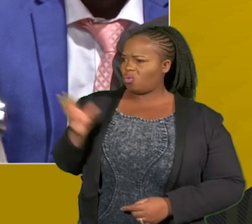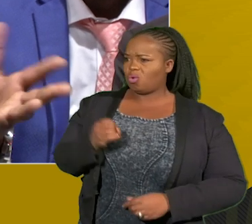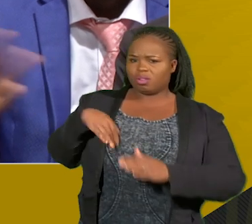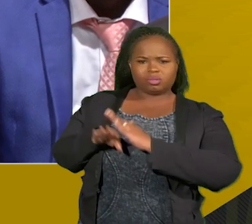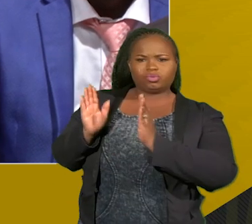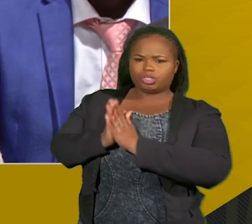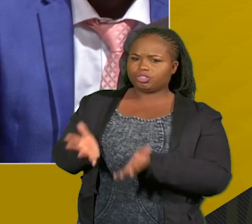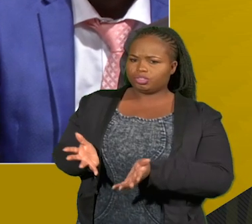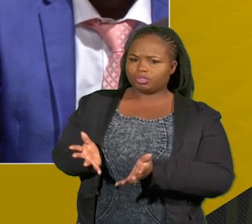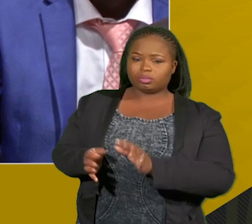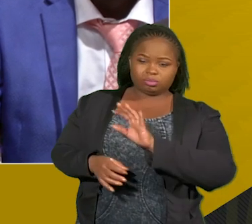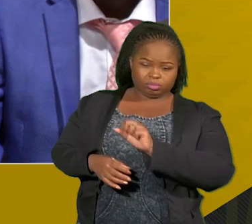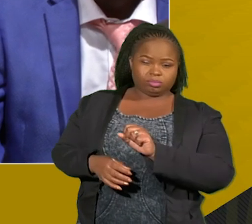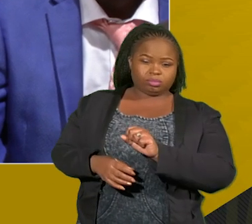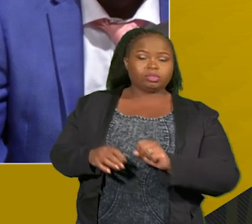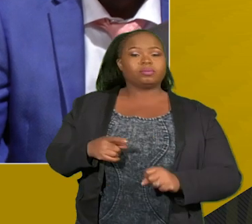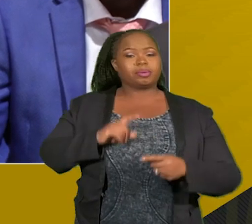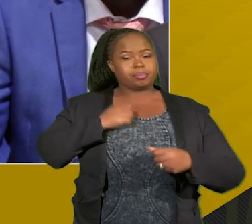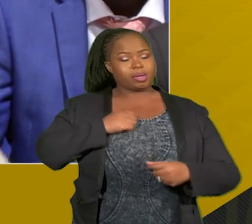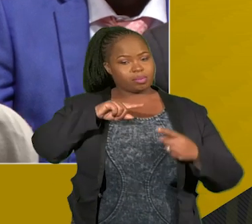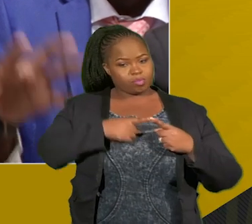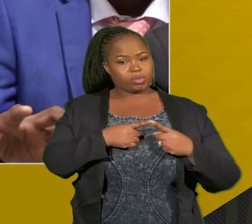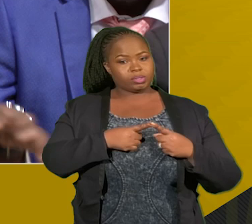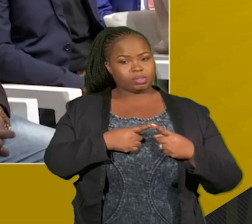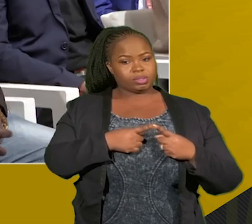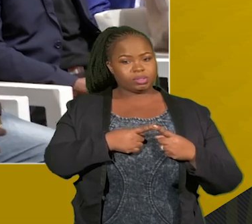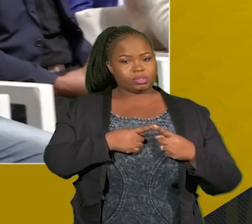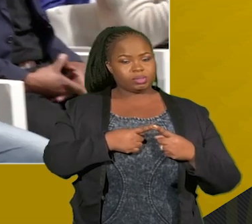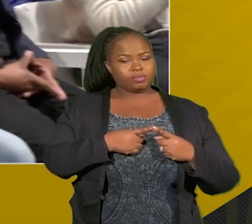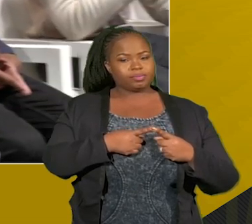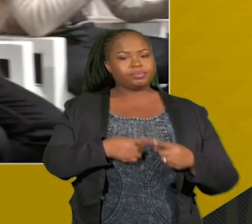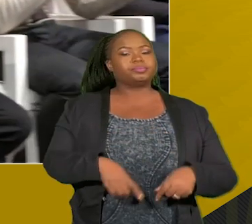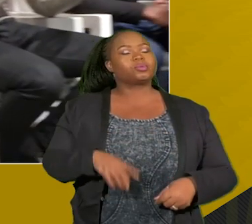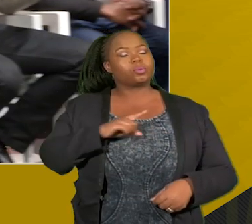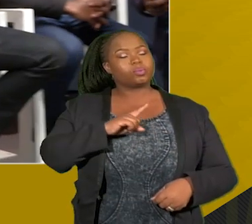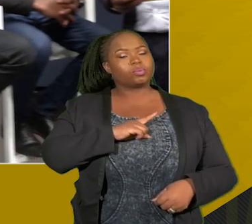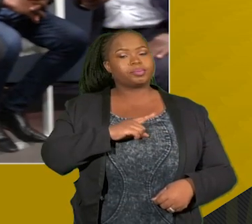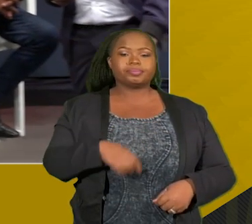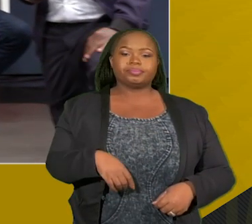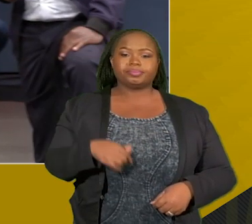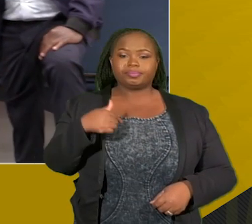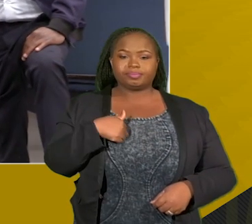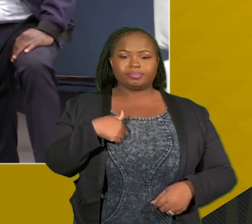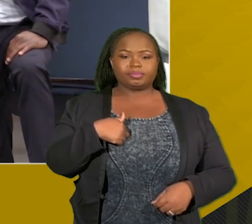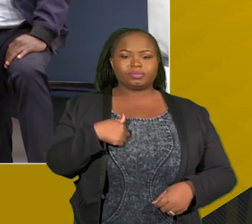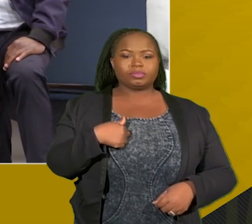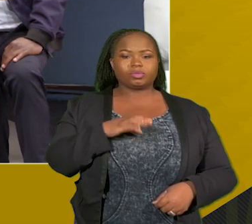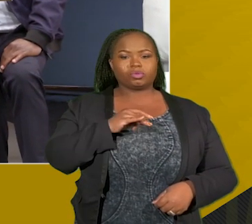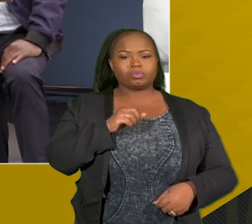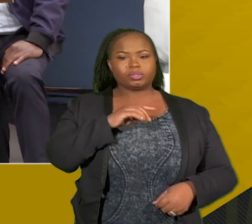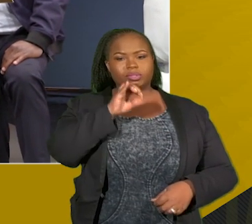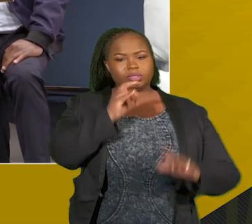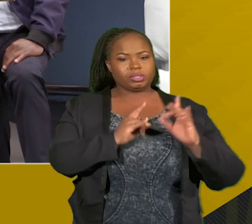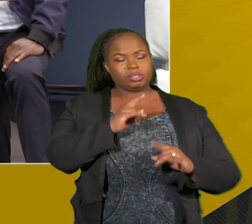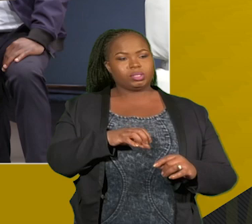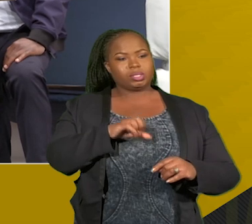oyesontweni. Ngizosho from ku point lami mangisayisontweni, then ngizosho kulabo abangayisontweni. For example, mina ngikhonze Cosmos City Assemblies of